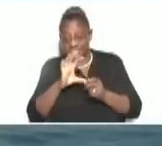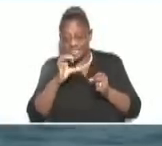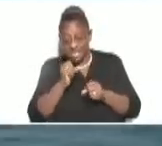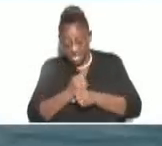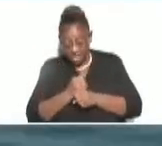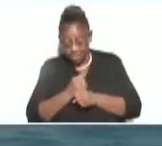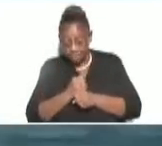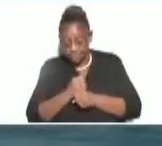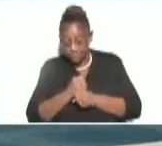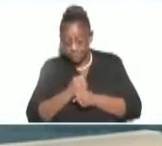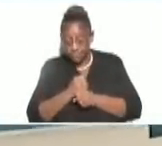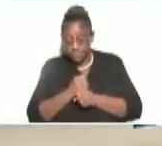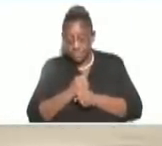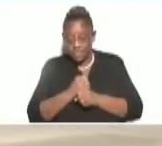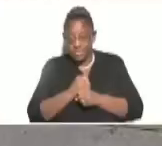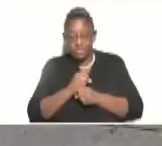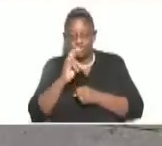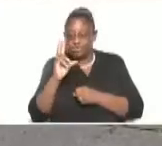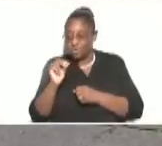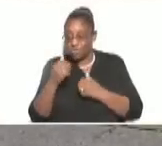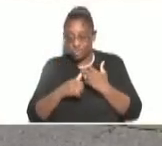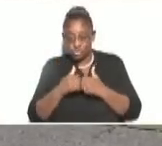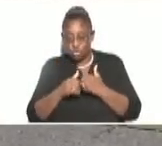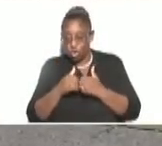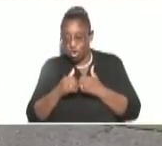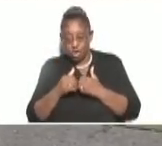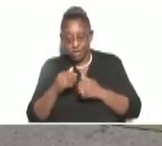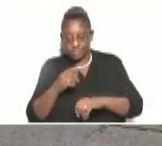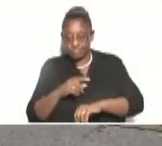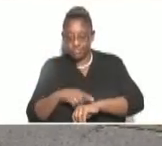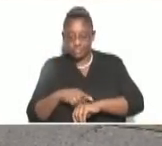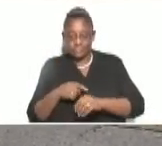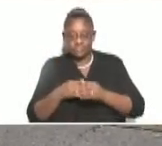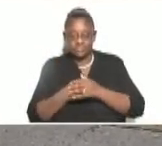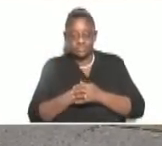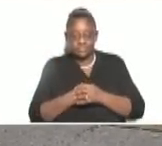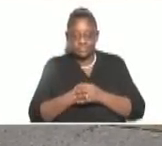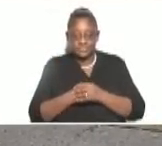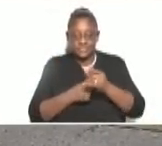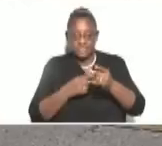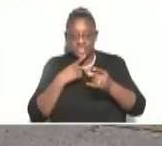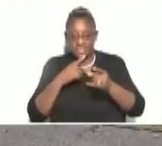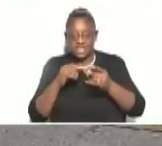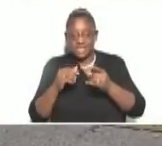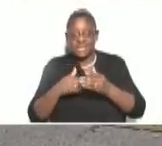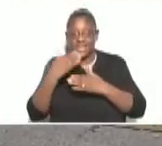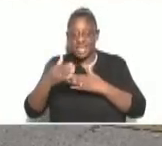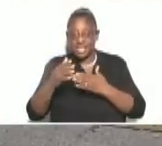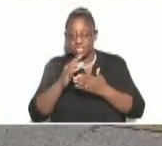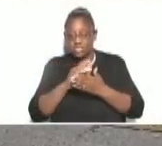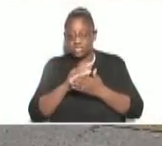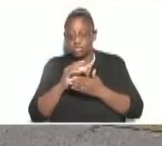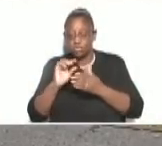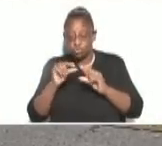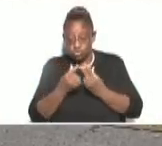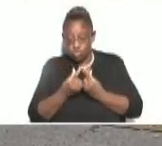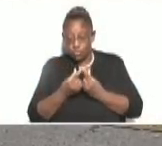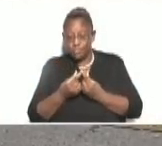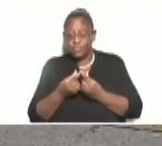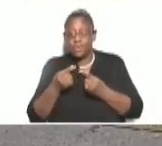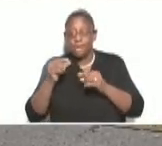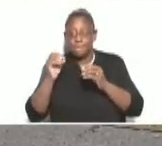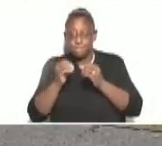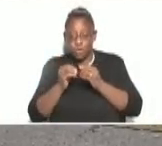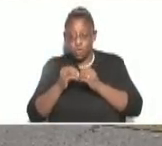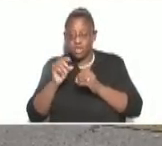there's no shortfall. The next group of customs recruits are expected to be inducted in January of 2024. For